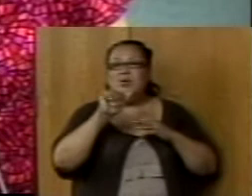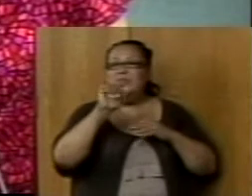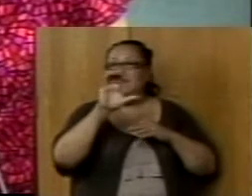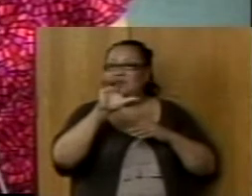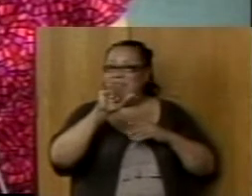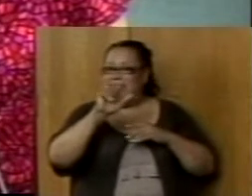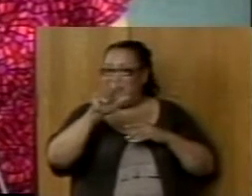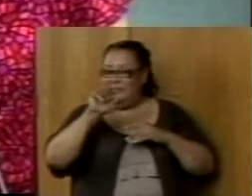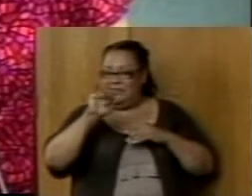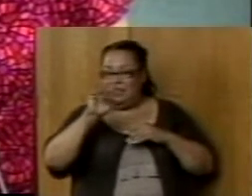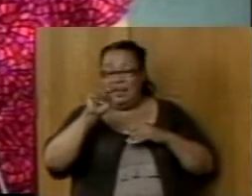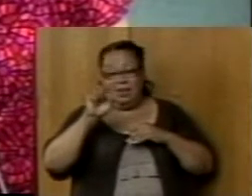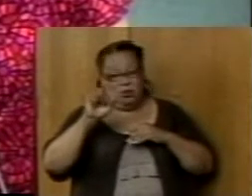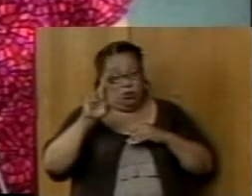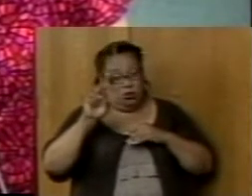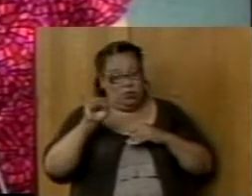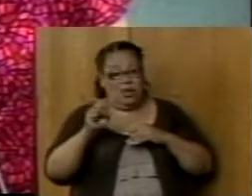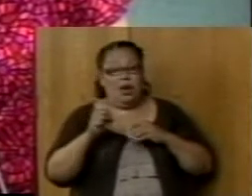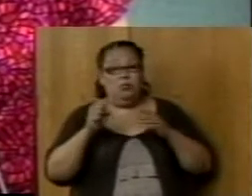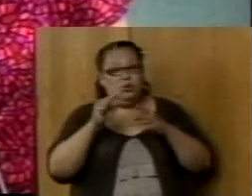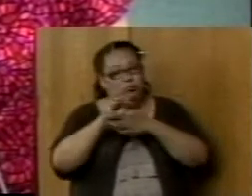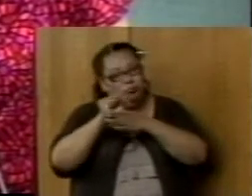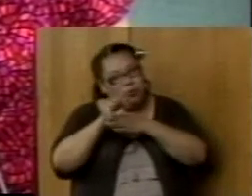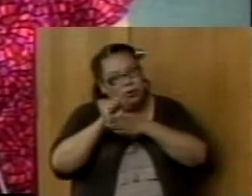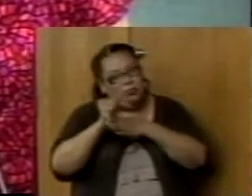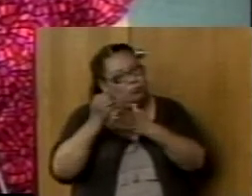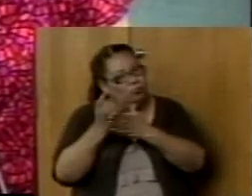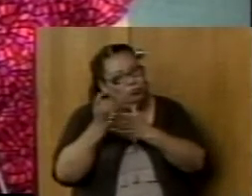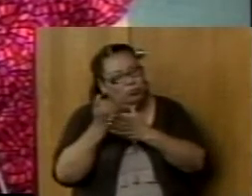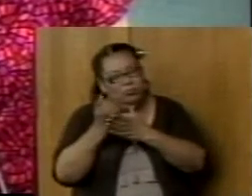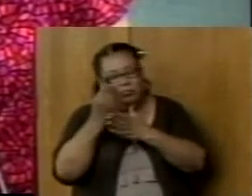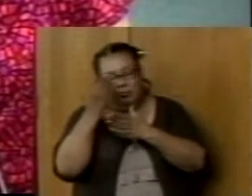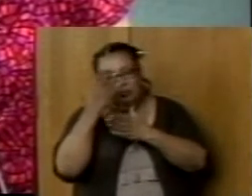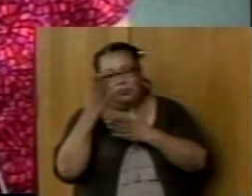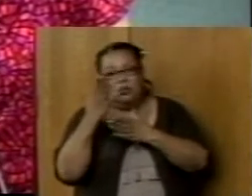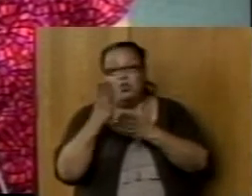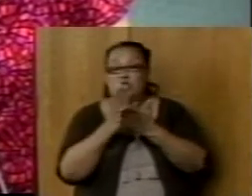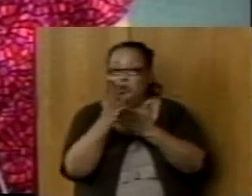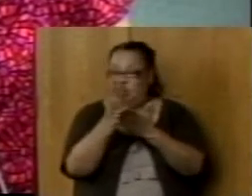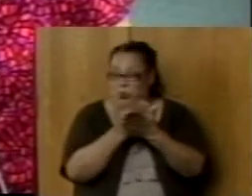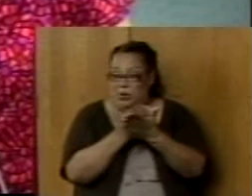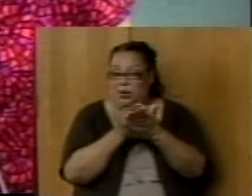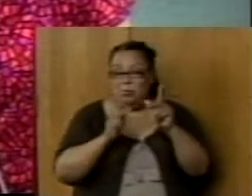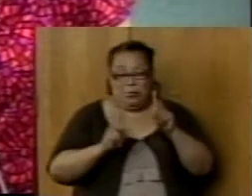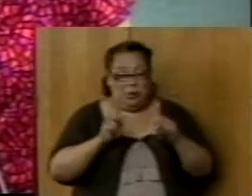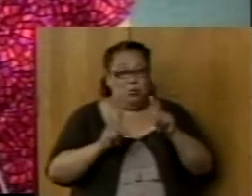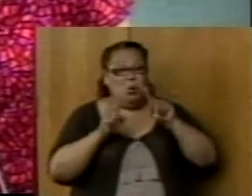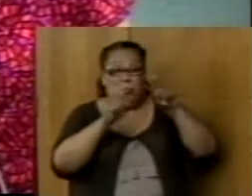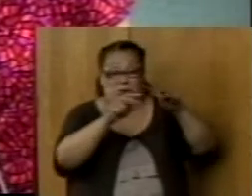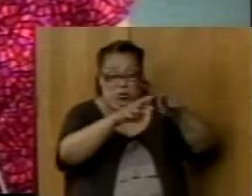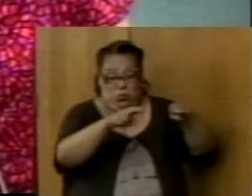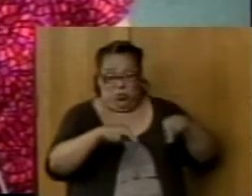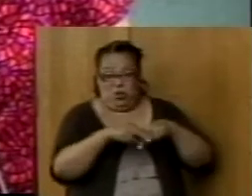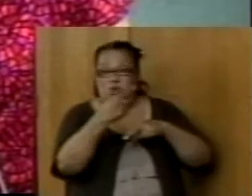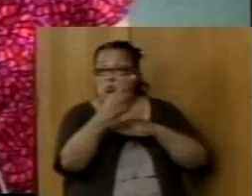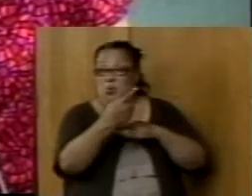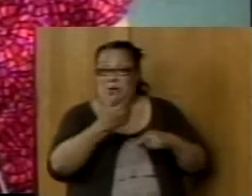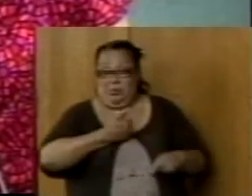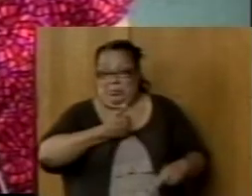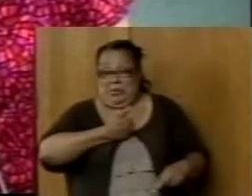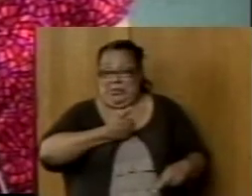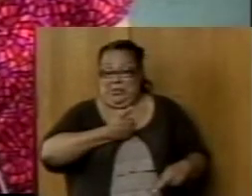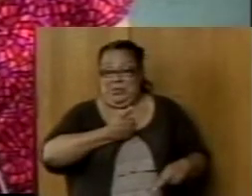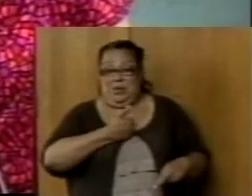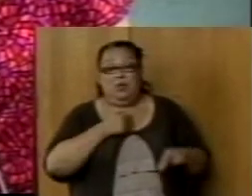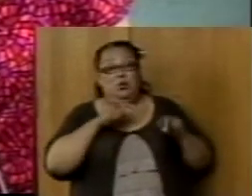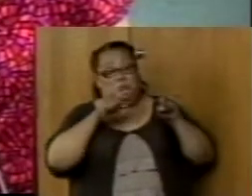the new platform. Our specialists or district key people, curriculum people, went to Region 1 and myself last